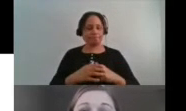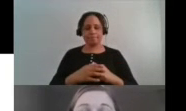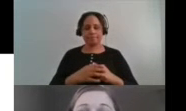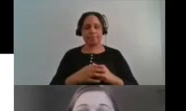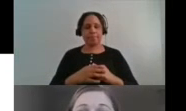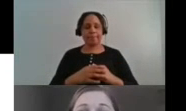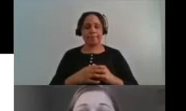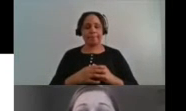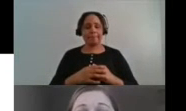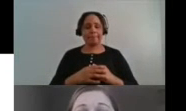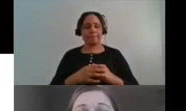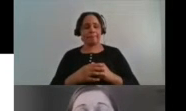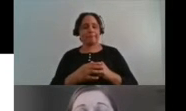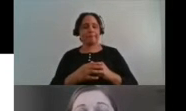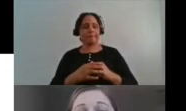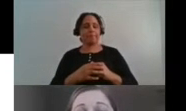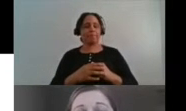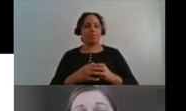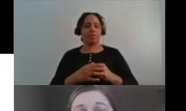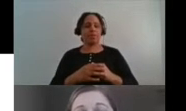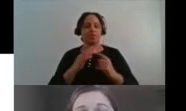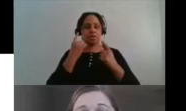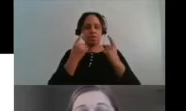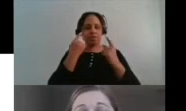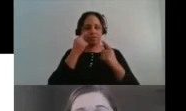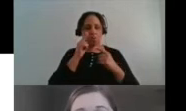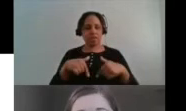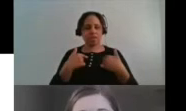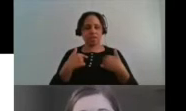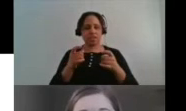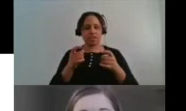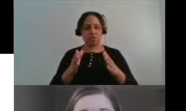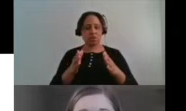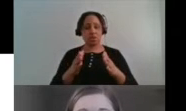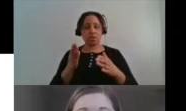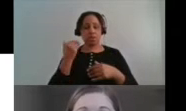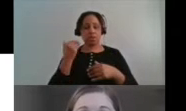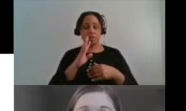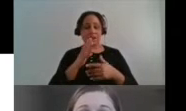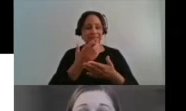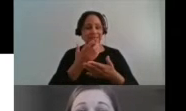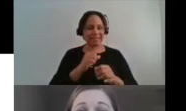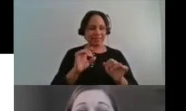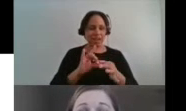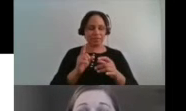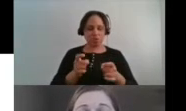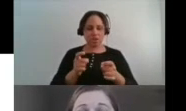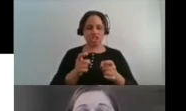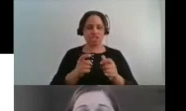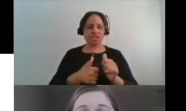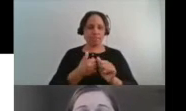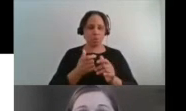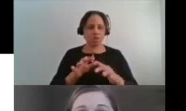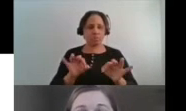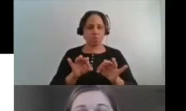So considerations for a living donor, as it's been talked about, the safety of donation is the biggest consideration. So the donor